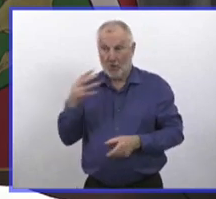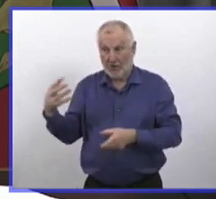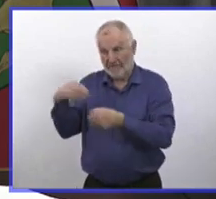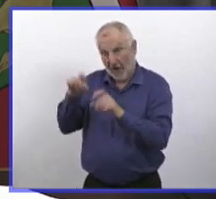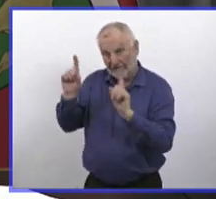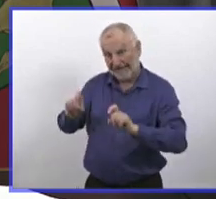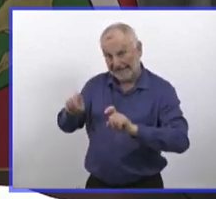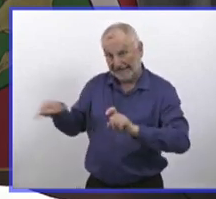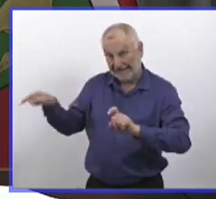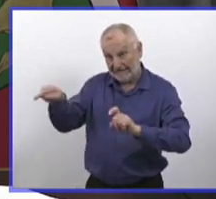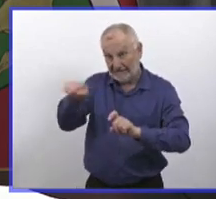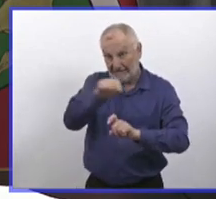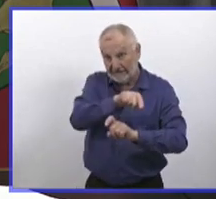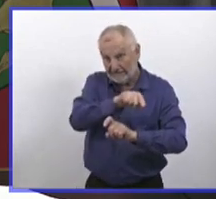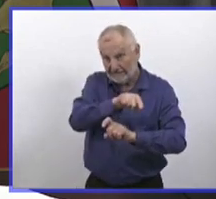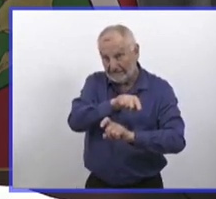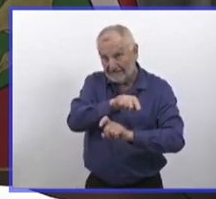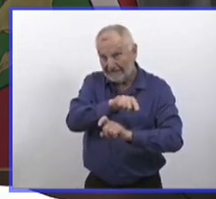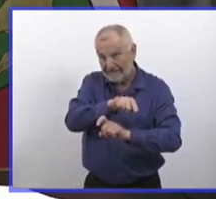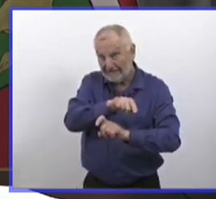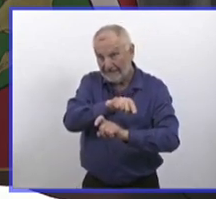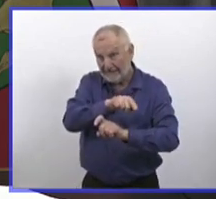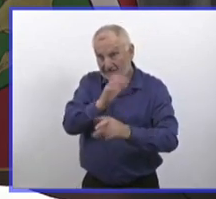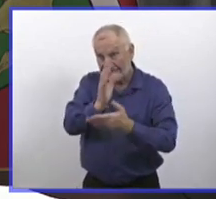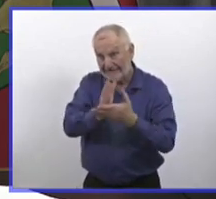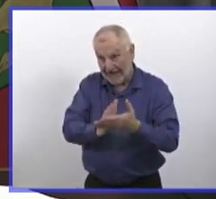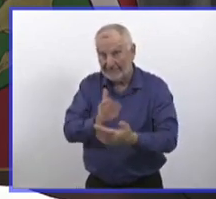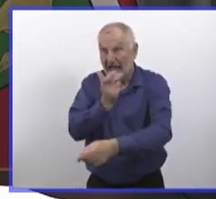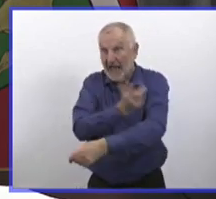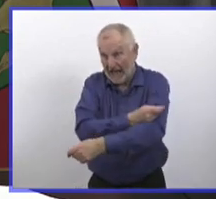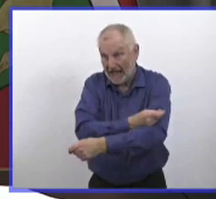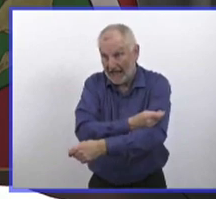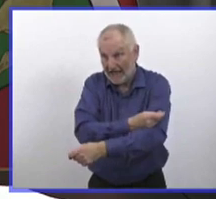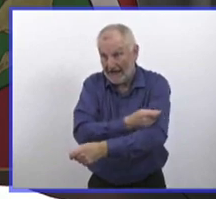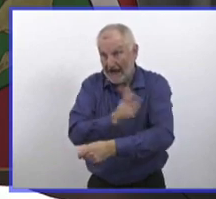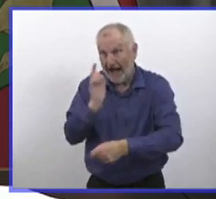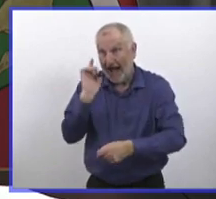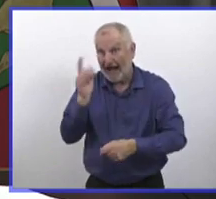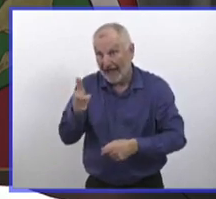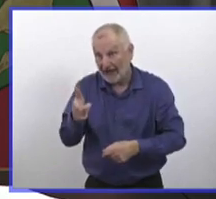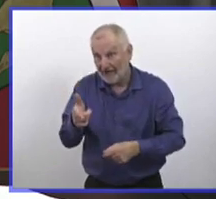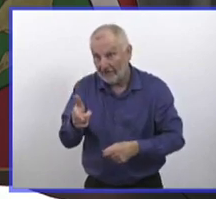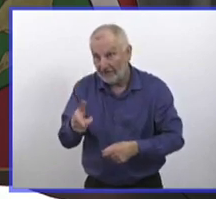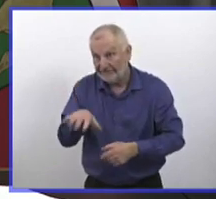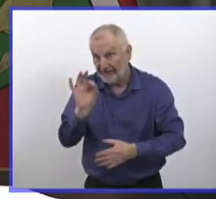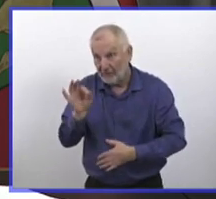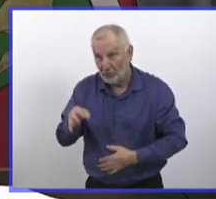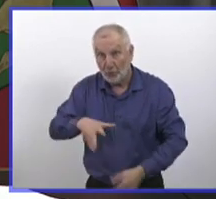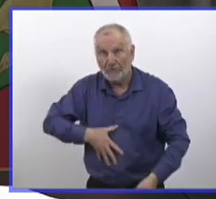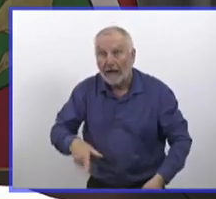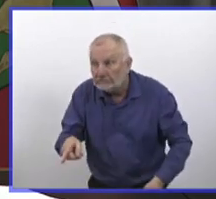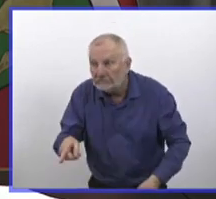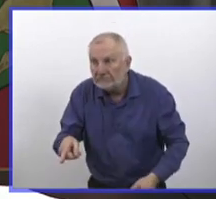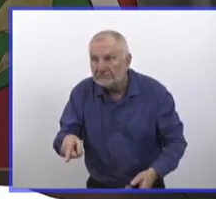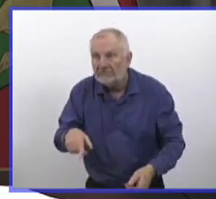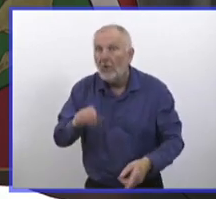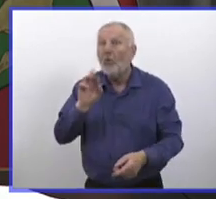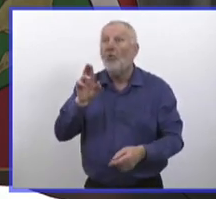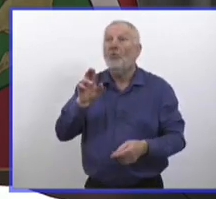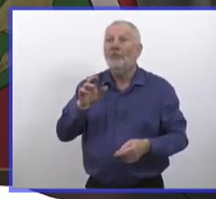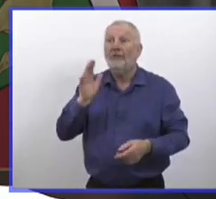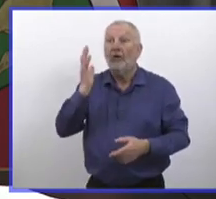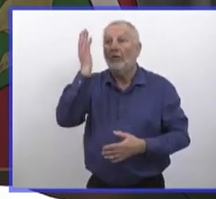individuals who became pregnant during the trials or were found to be pregnant despite the eligibility